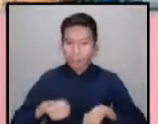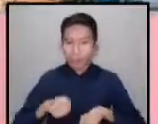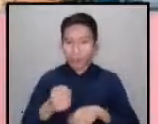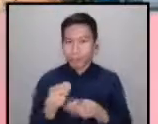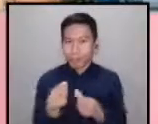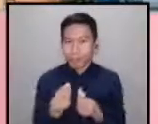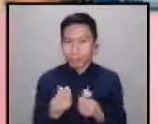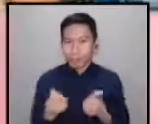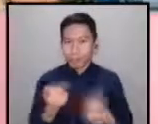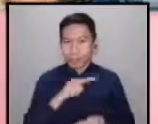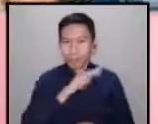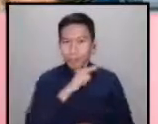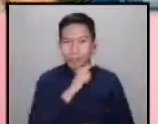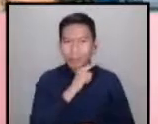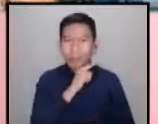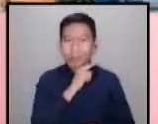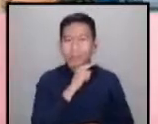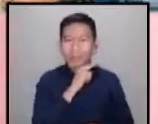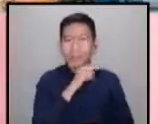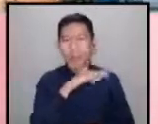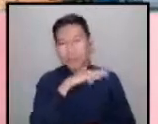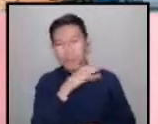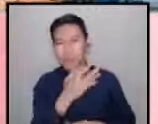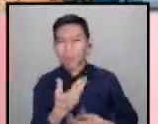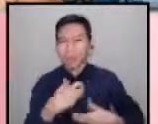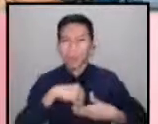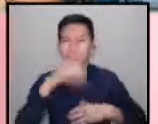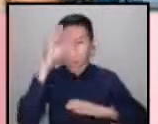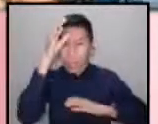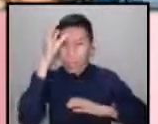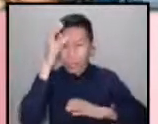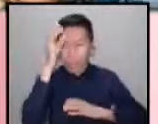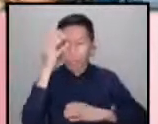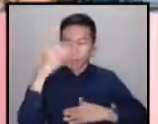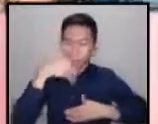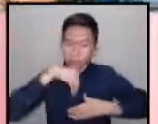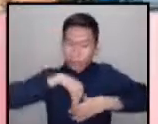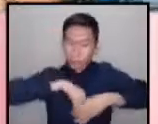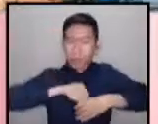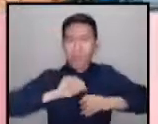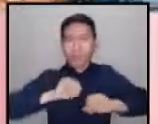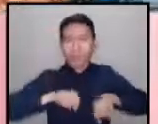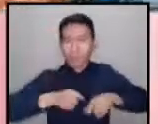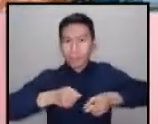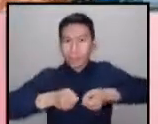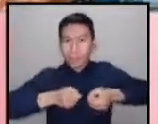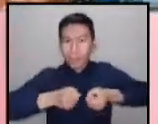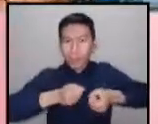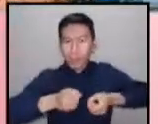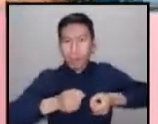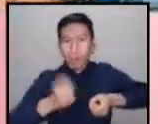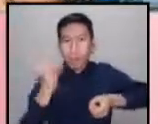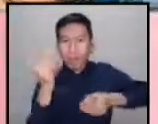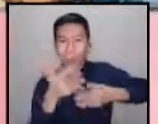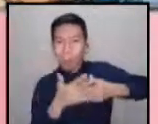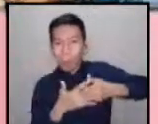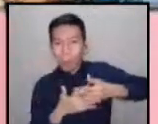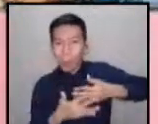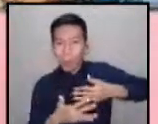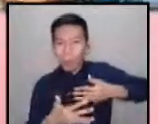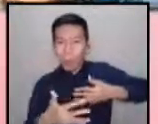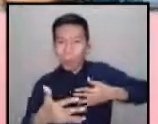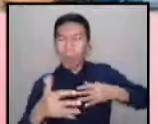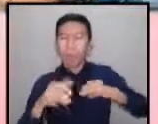the bacteria, or the cancers that we have, because this might be later on causing a